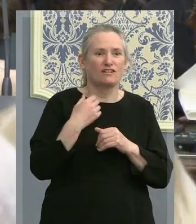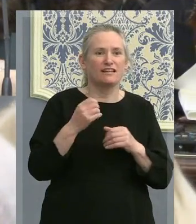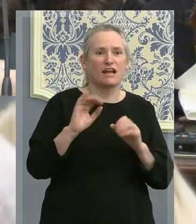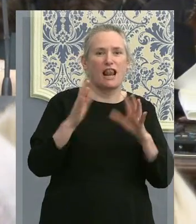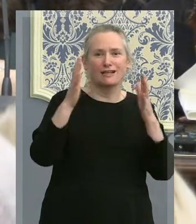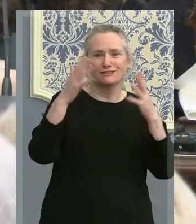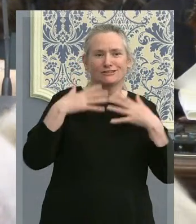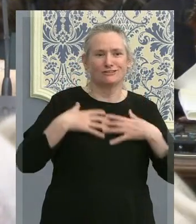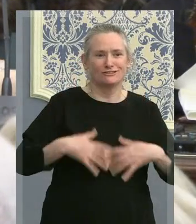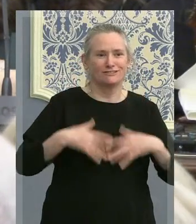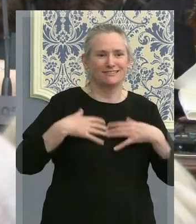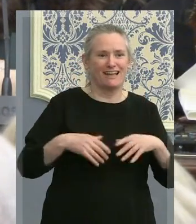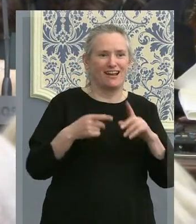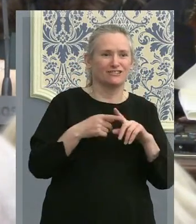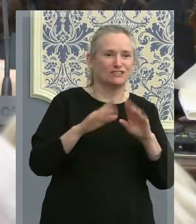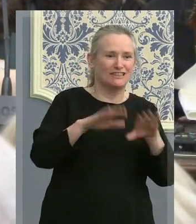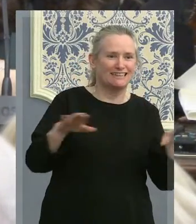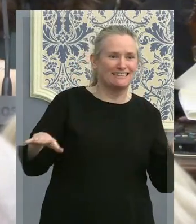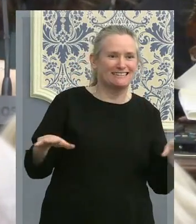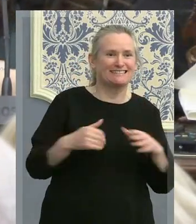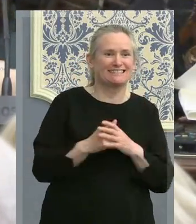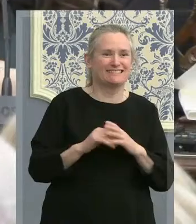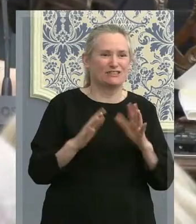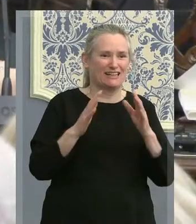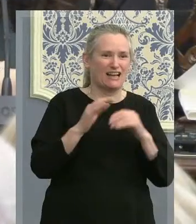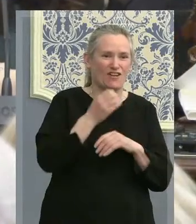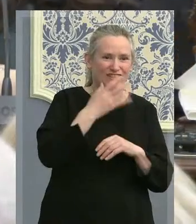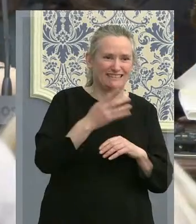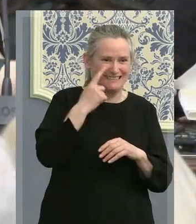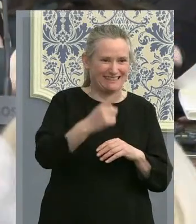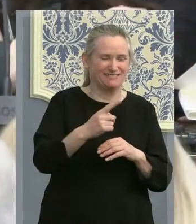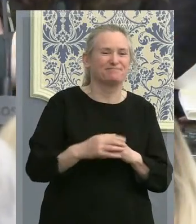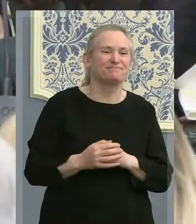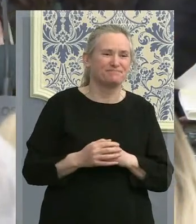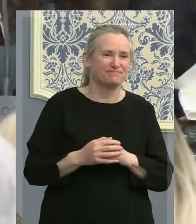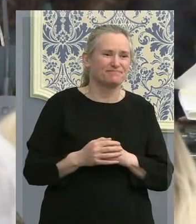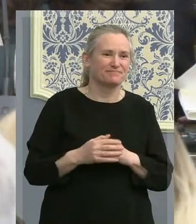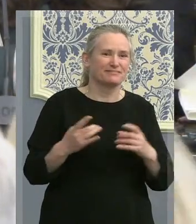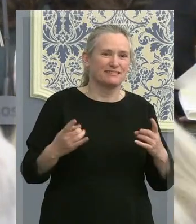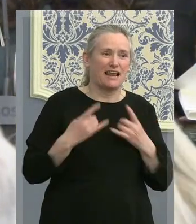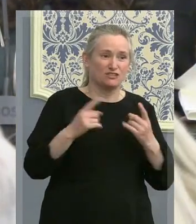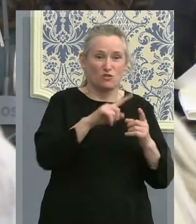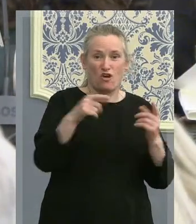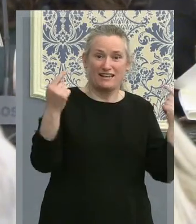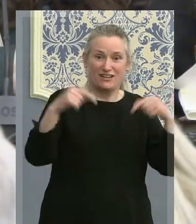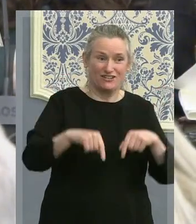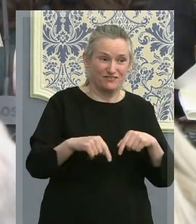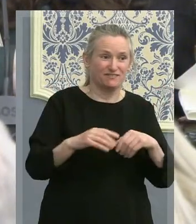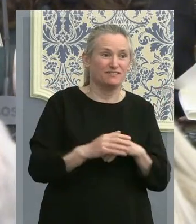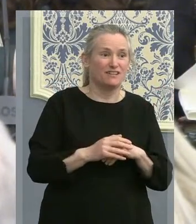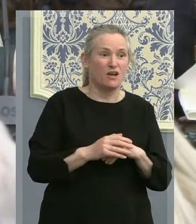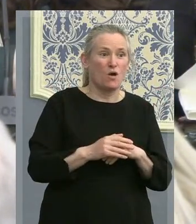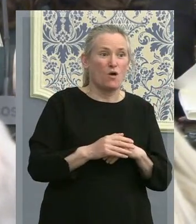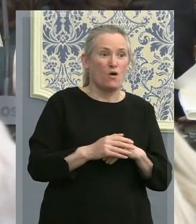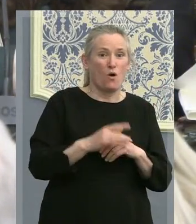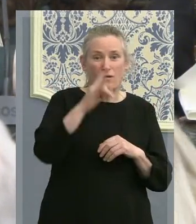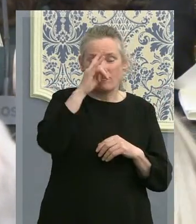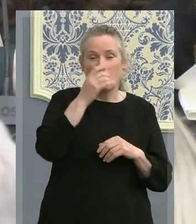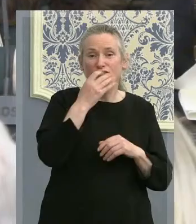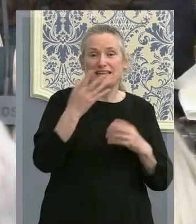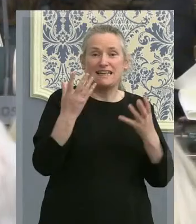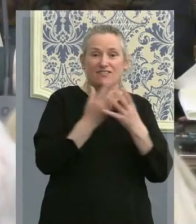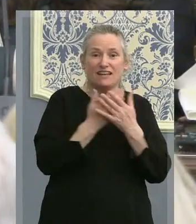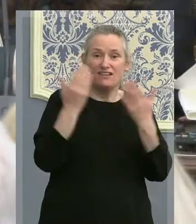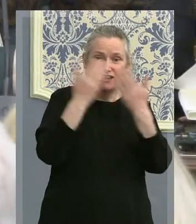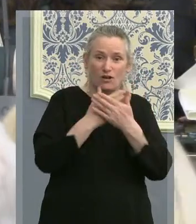sure are going to cause mayhem as the evening progresses. But I'm delighted that you're all here, and I hope you have a lovely evening with us.